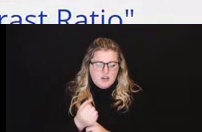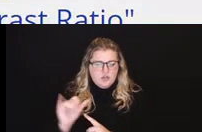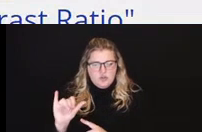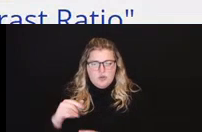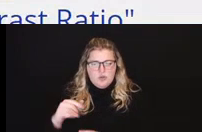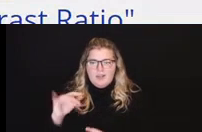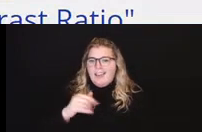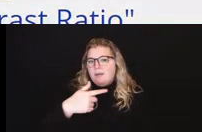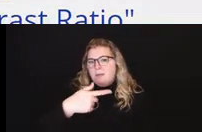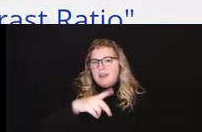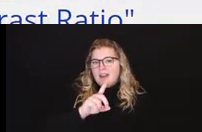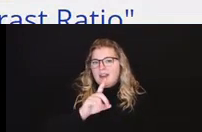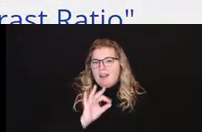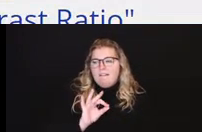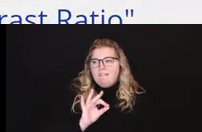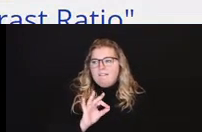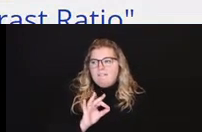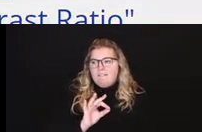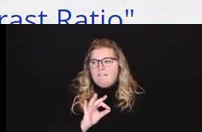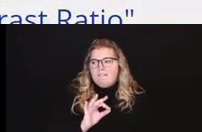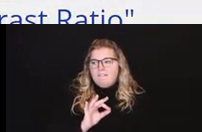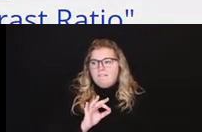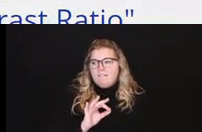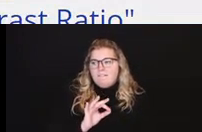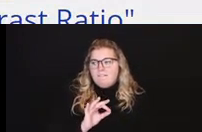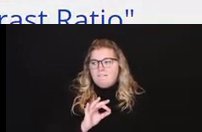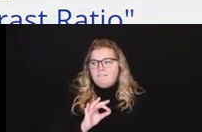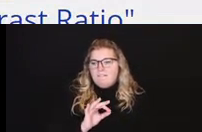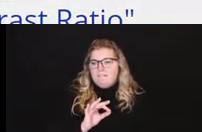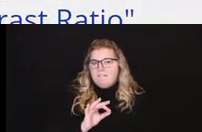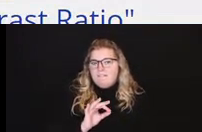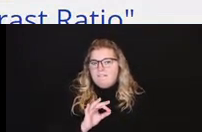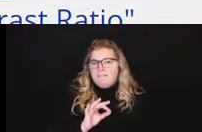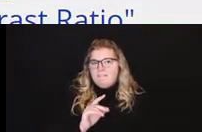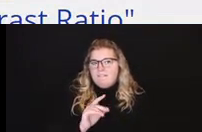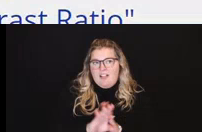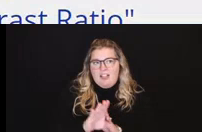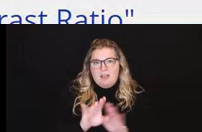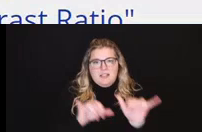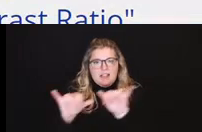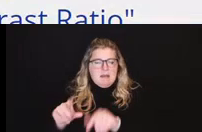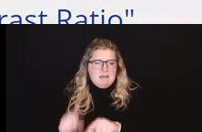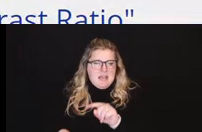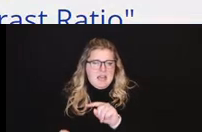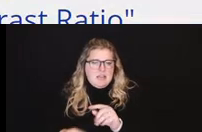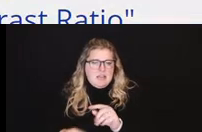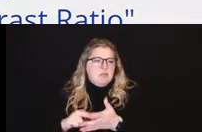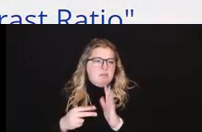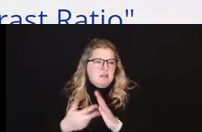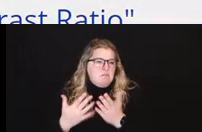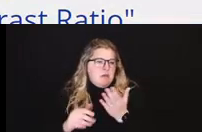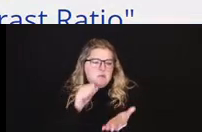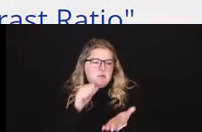doesn't, or you can't build that into your form in the same way, so it wouldn't necessarily be a failure.